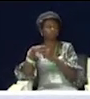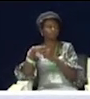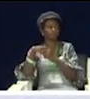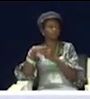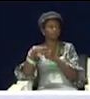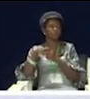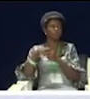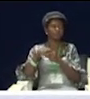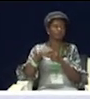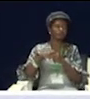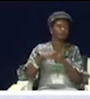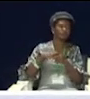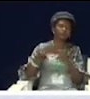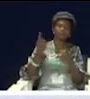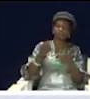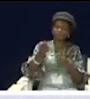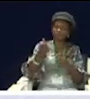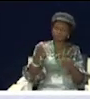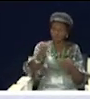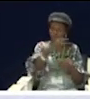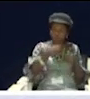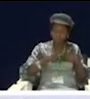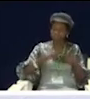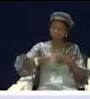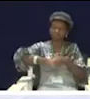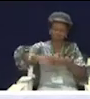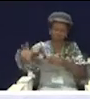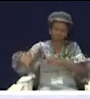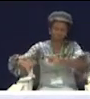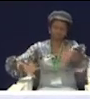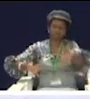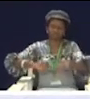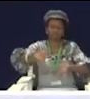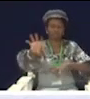He said, the little you say you have, scatter it.